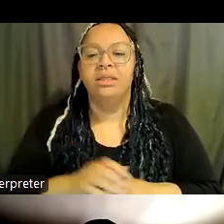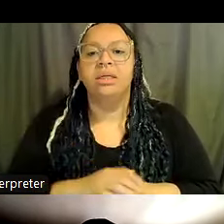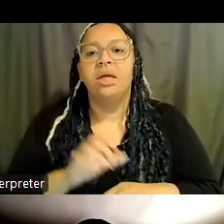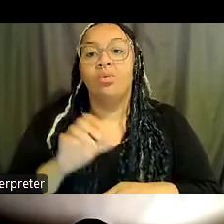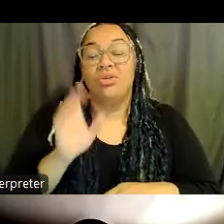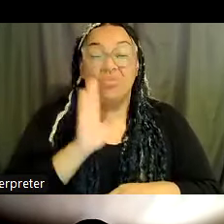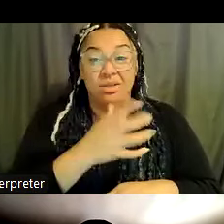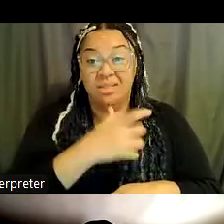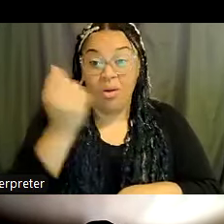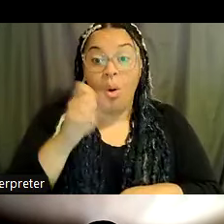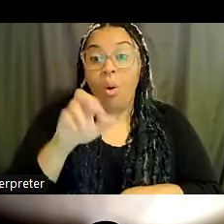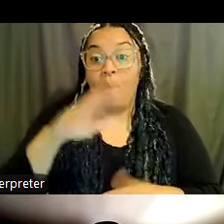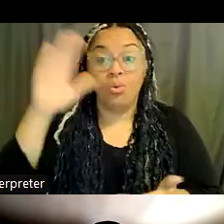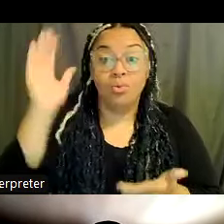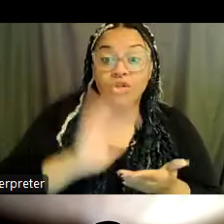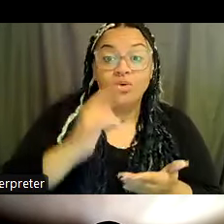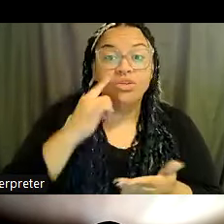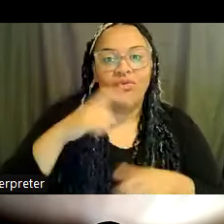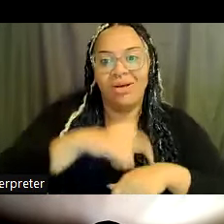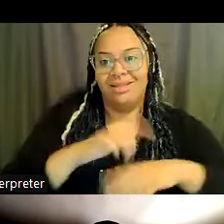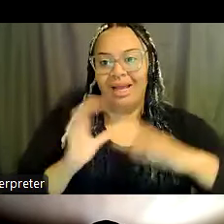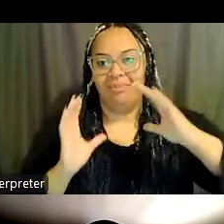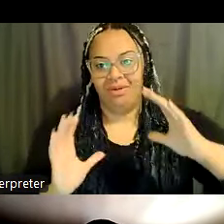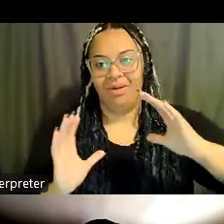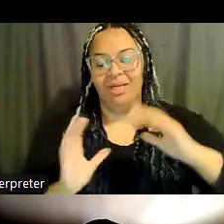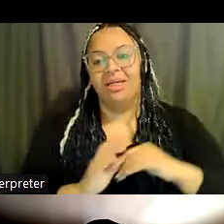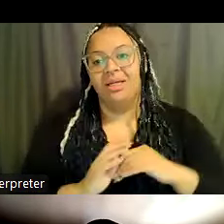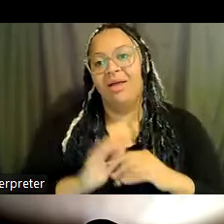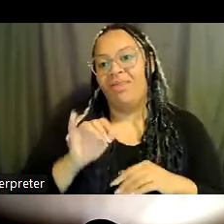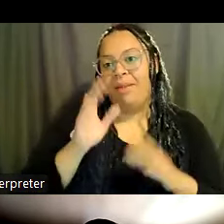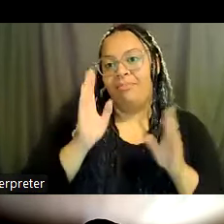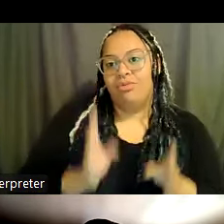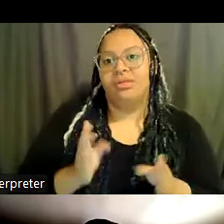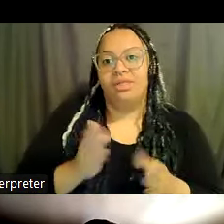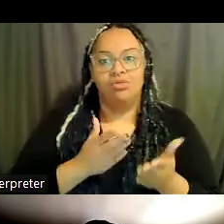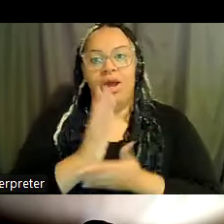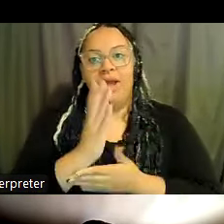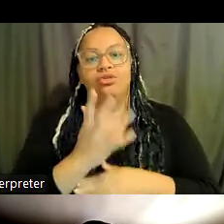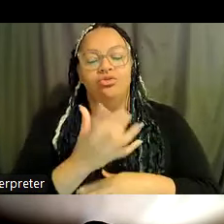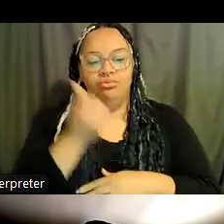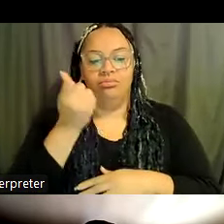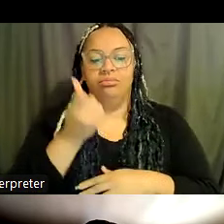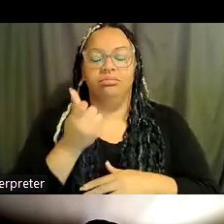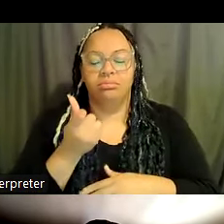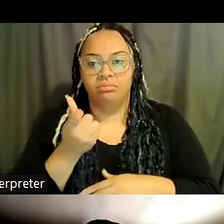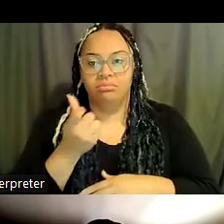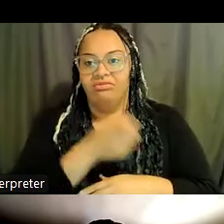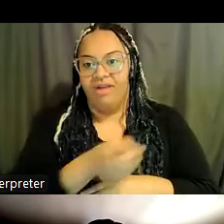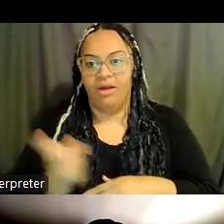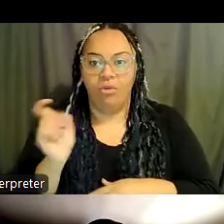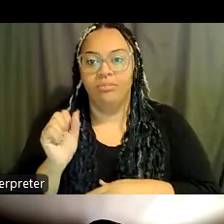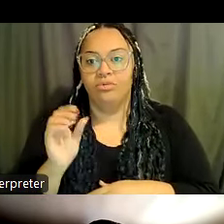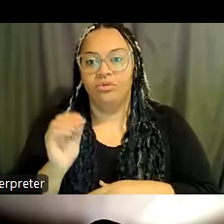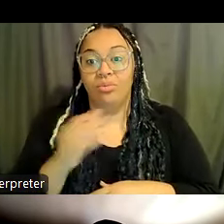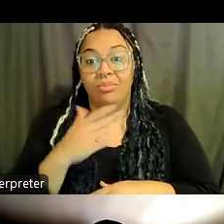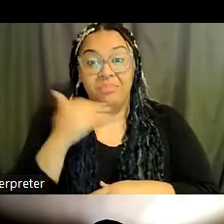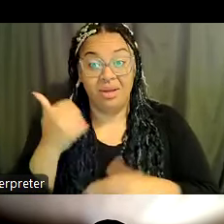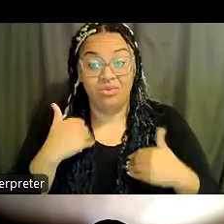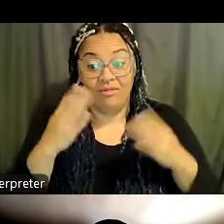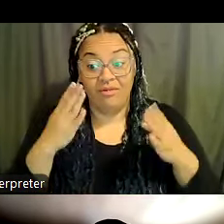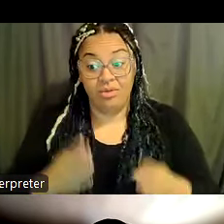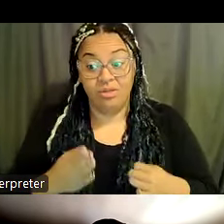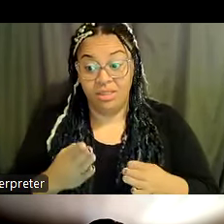at least reduce for a period of time, that person's right to access firearms. So it's always best to have the person on board. If they're